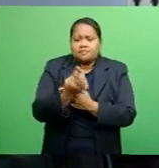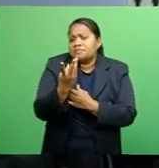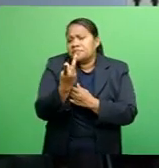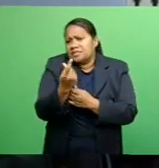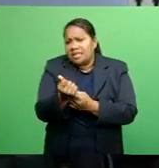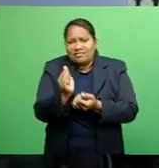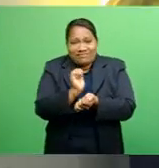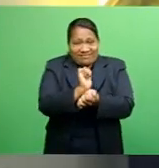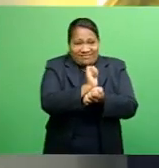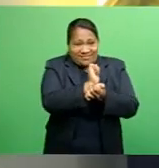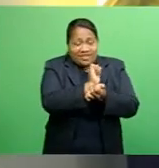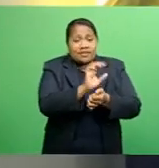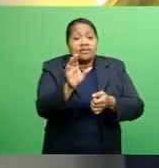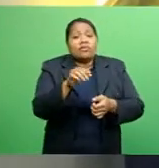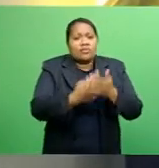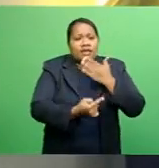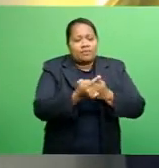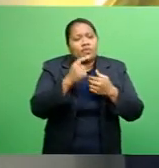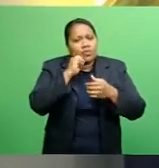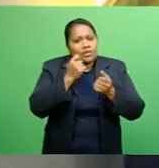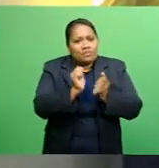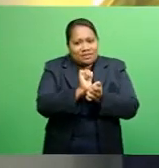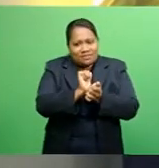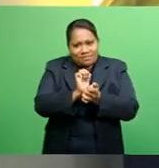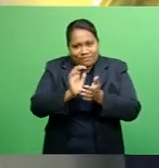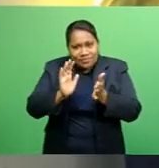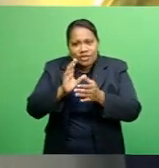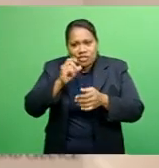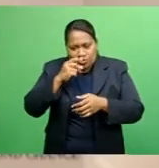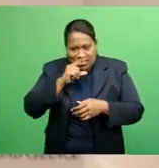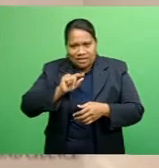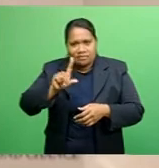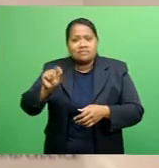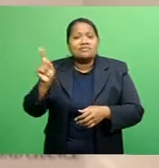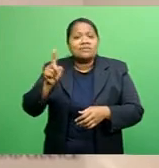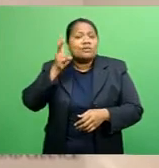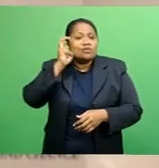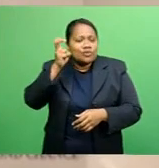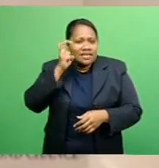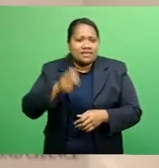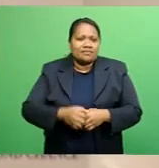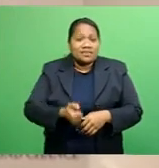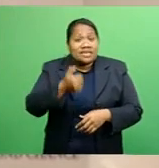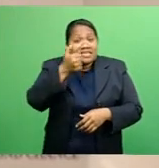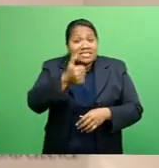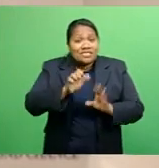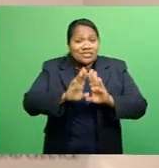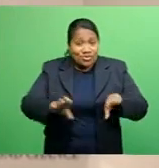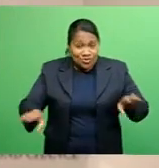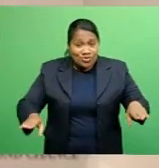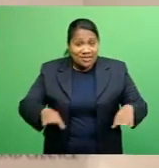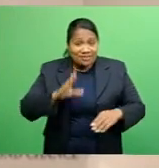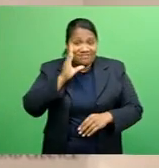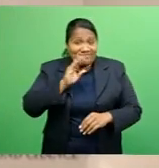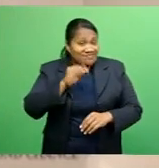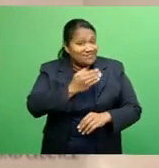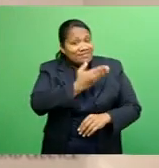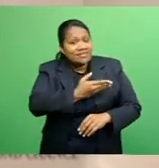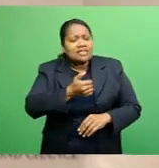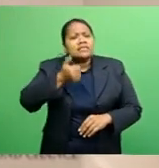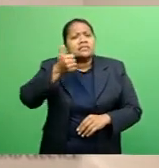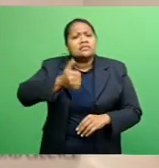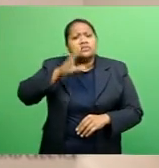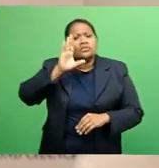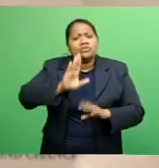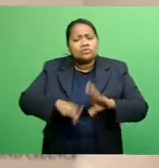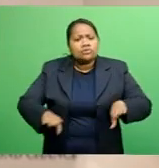will be released on parole to undergo training. 6 children under our care will be training in Nassau next month.